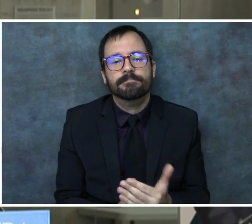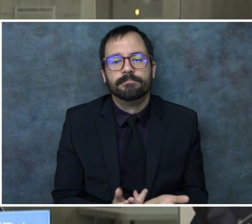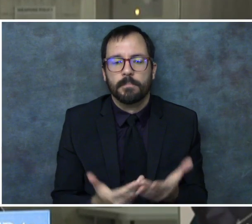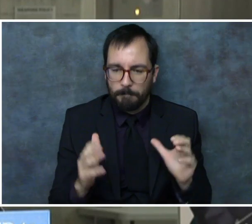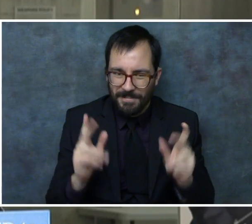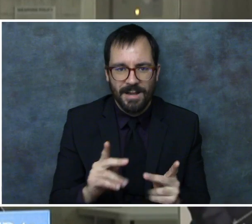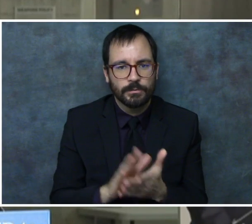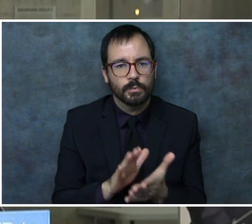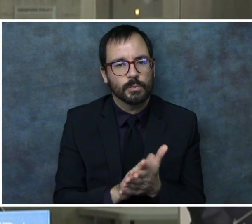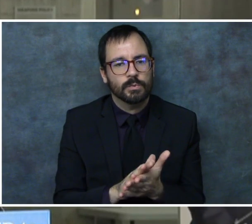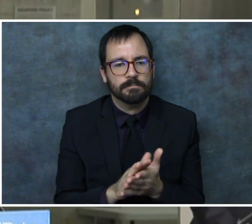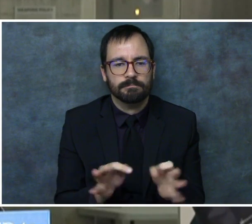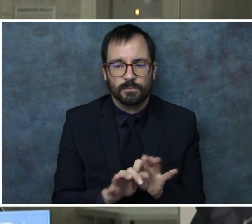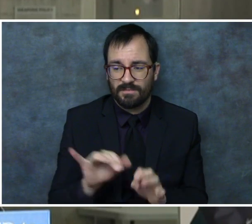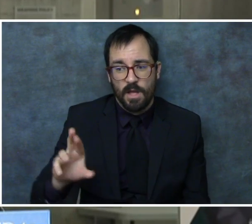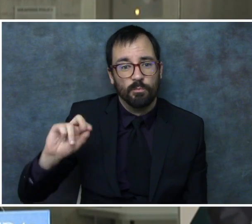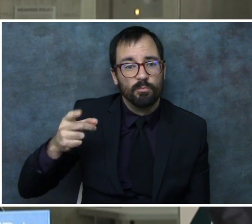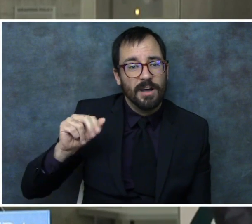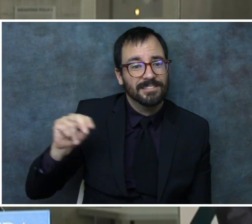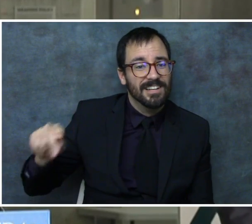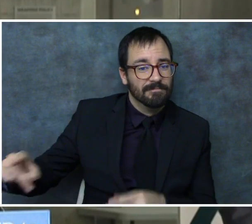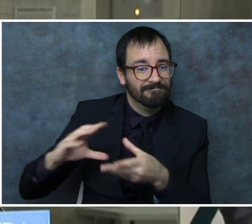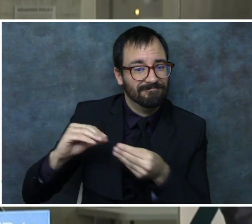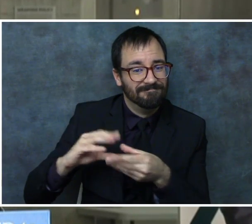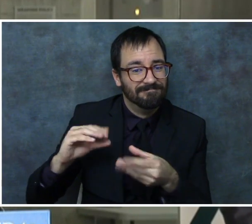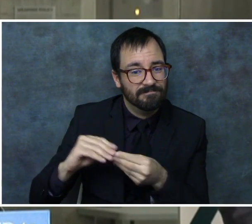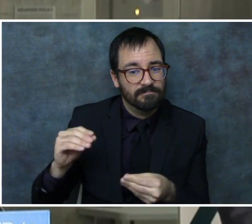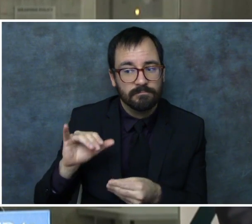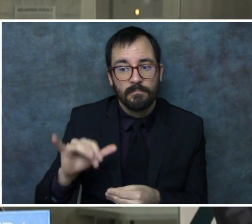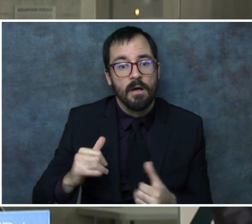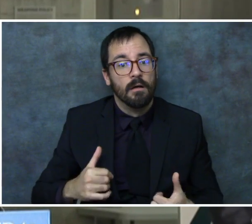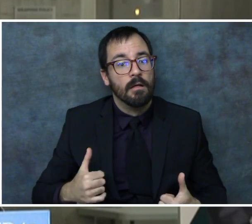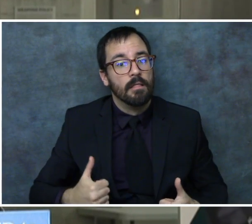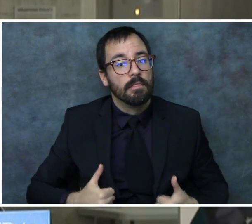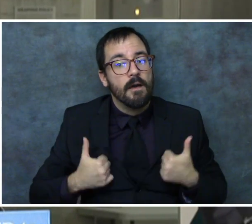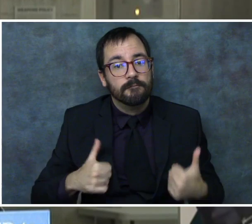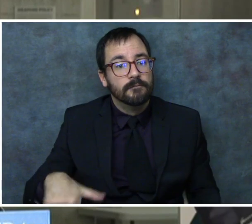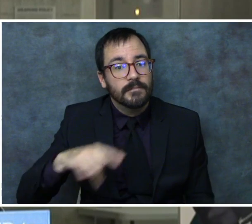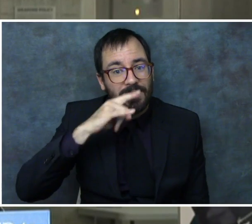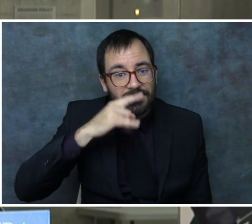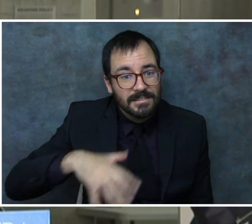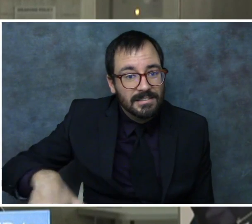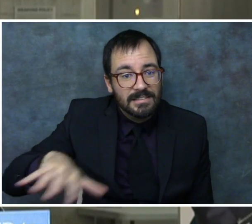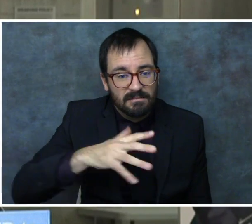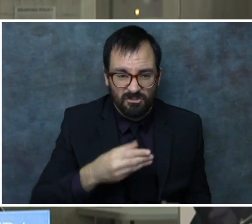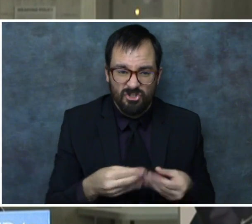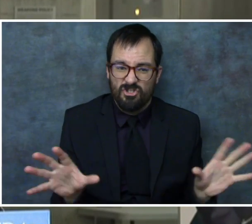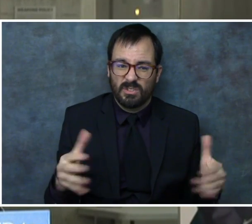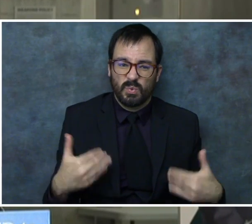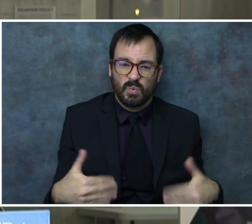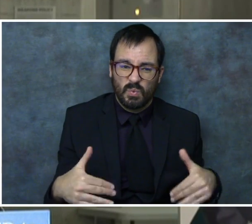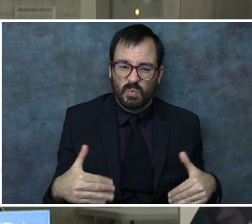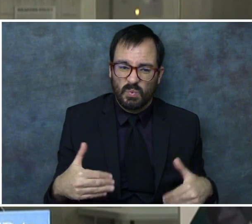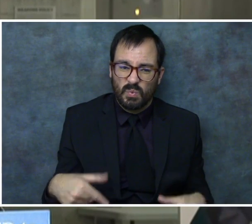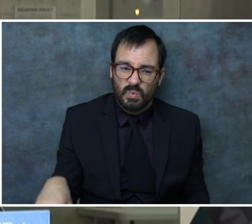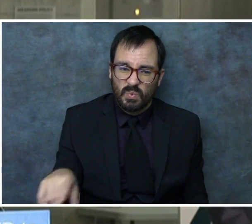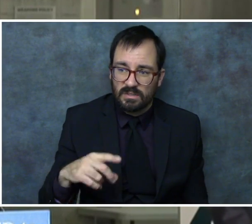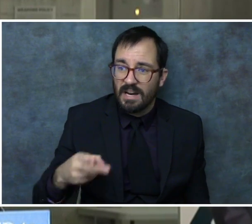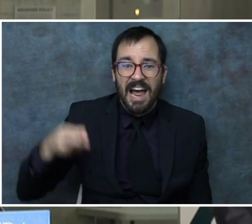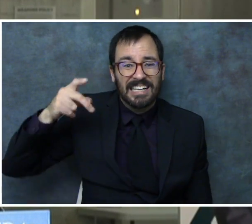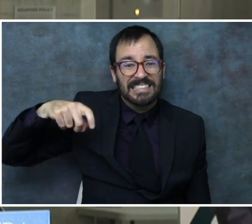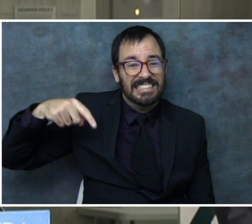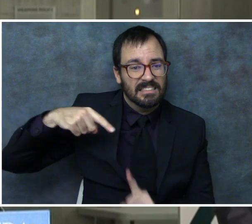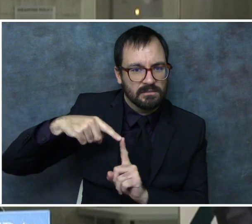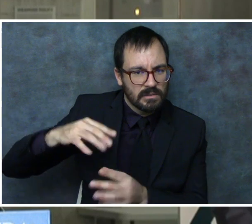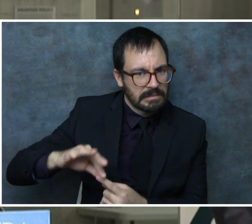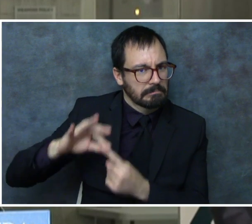the loss that our kids with the highest needs had. And listening to families and hearing the stories, many of you, I would suggest you go